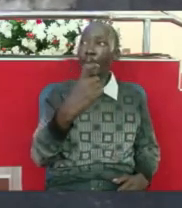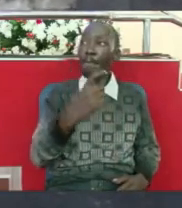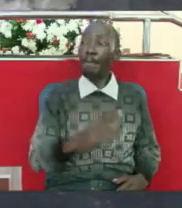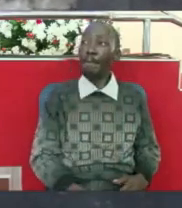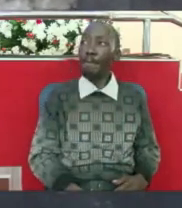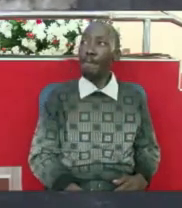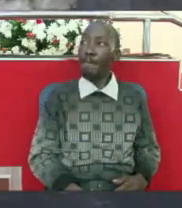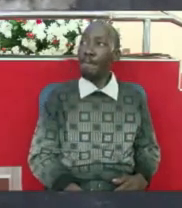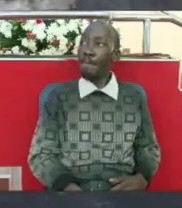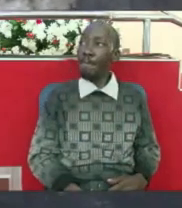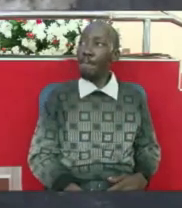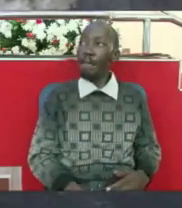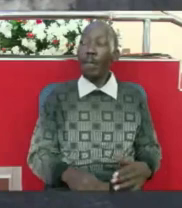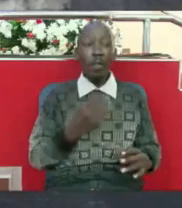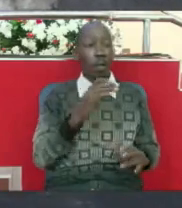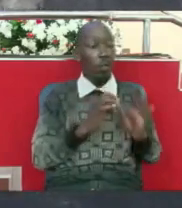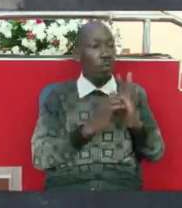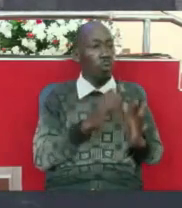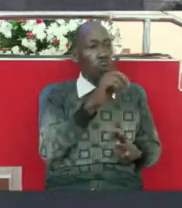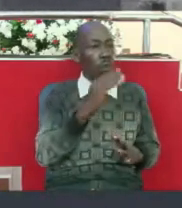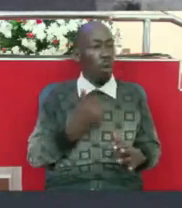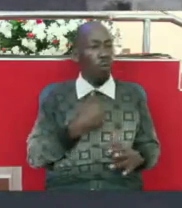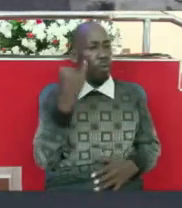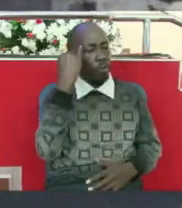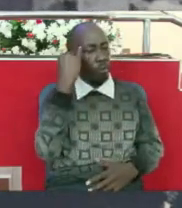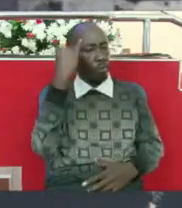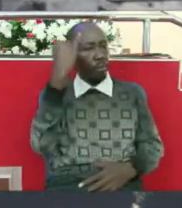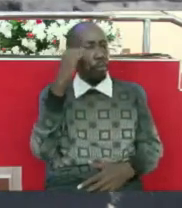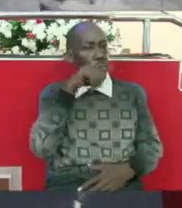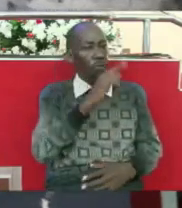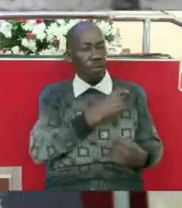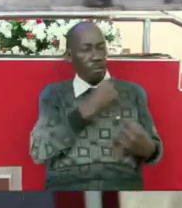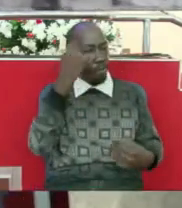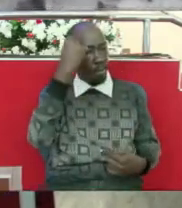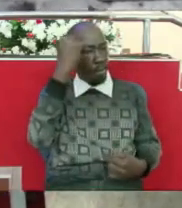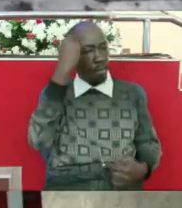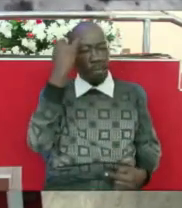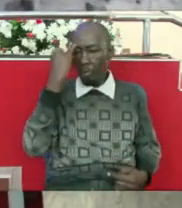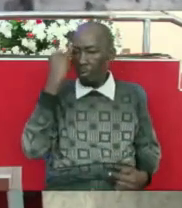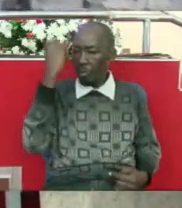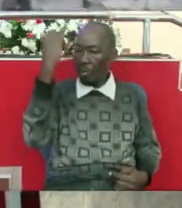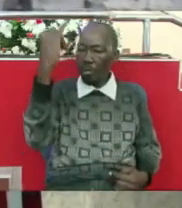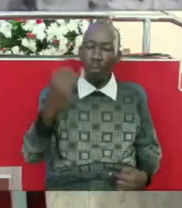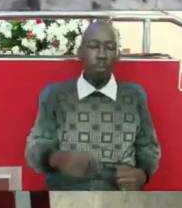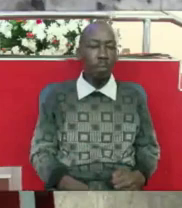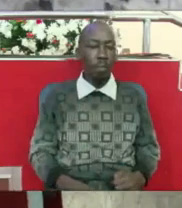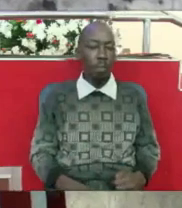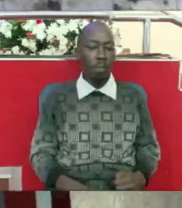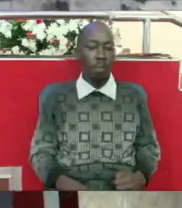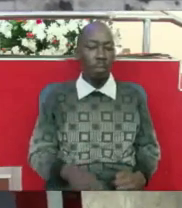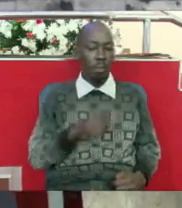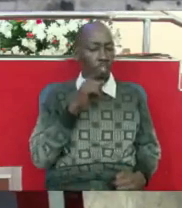yako. In other words, you had an imagination. Ya kwamba ulikuwa na mafikira.